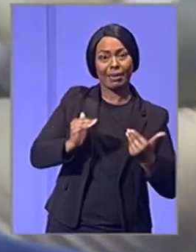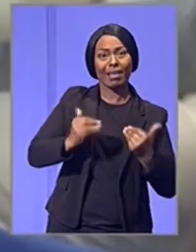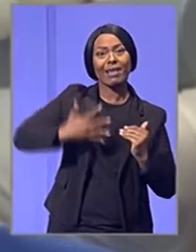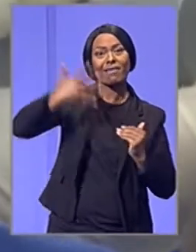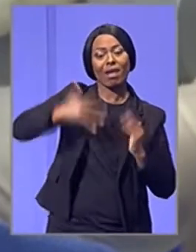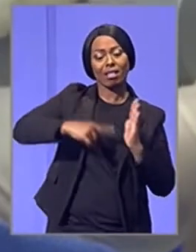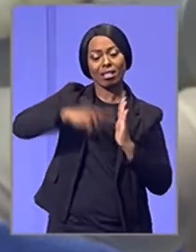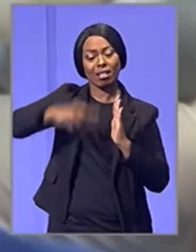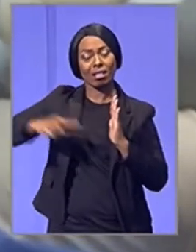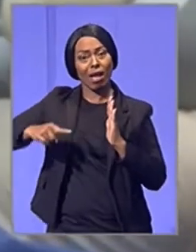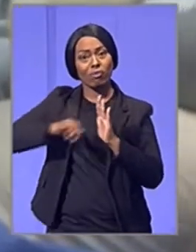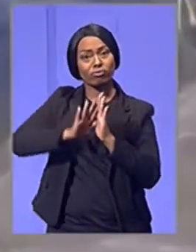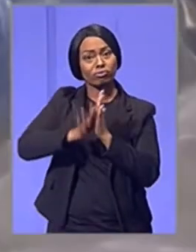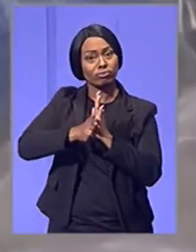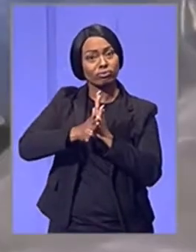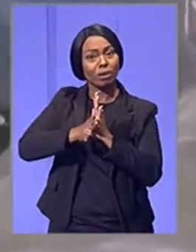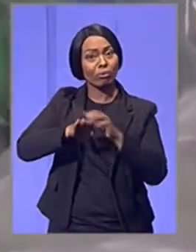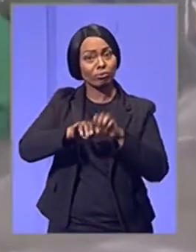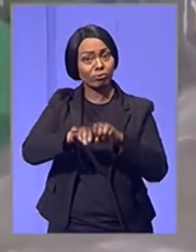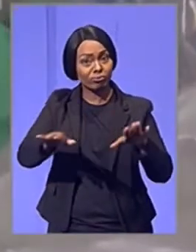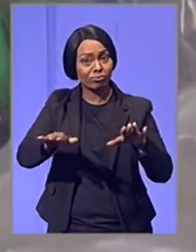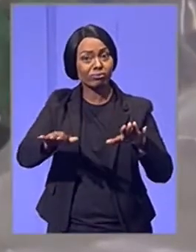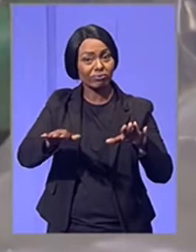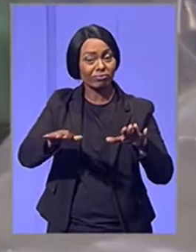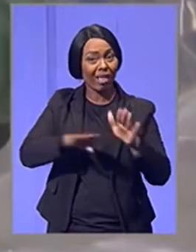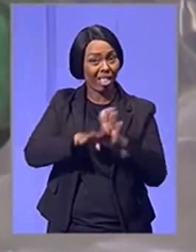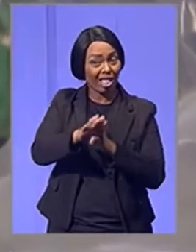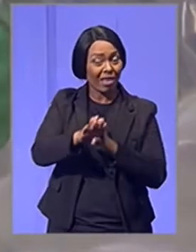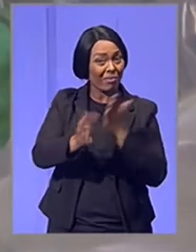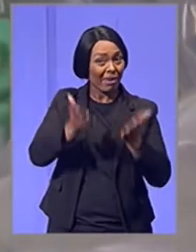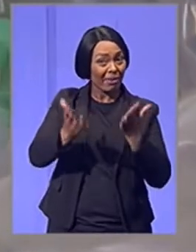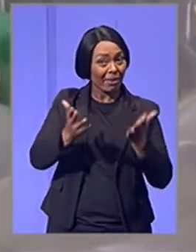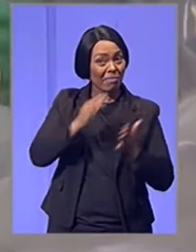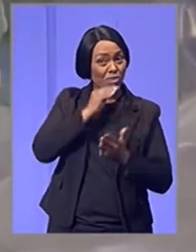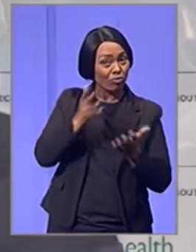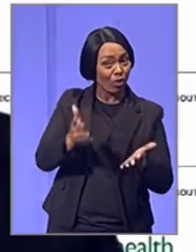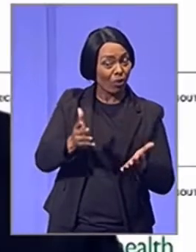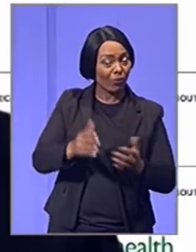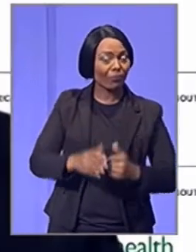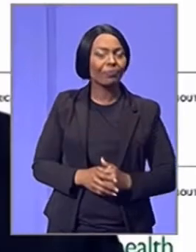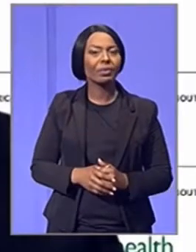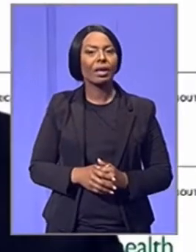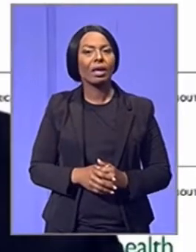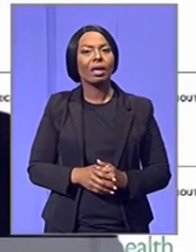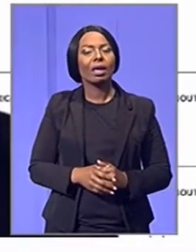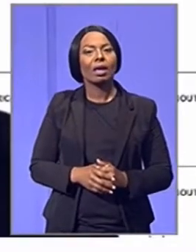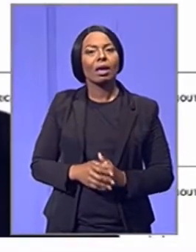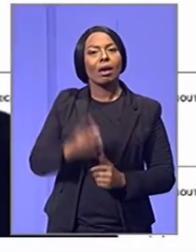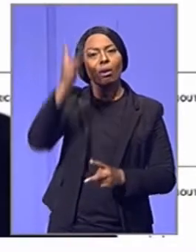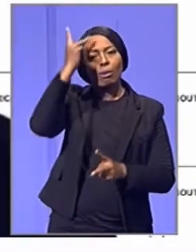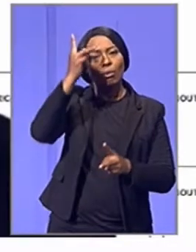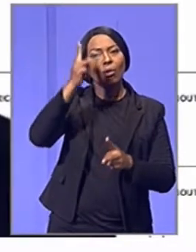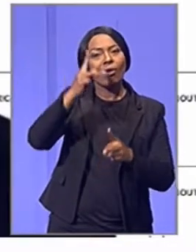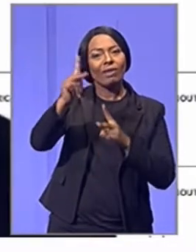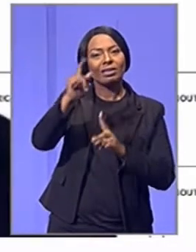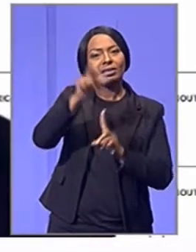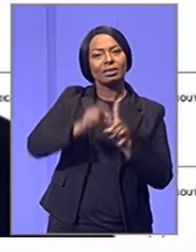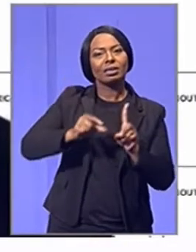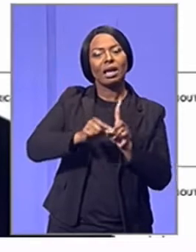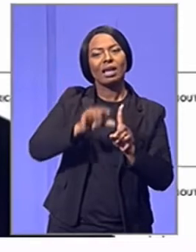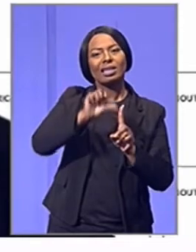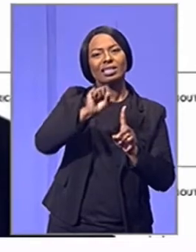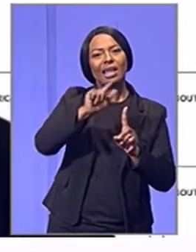tša COVID-19 go ba bjang. Amongst those who have been commenting on this, it's Professor Salim Abdul Karim, the previous chair